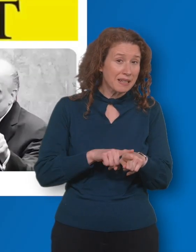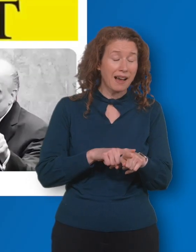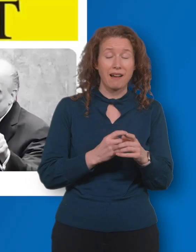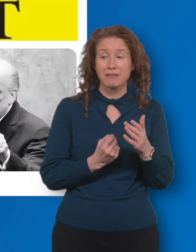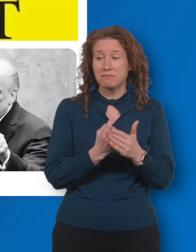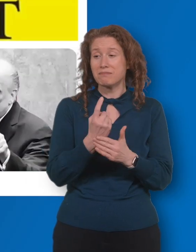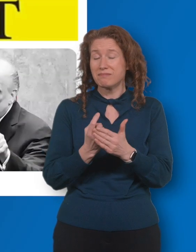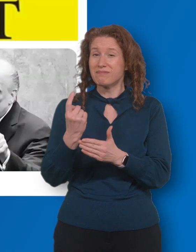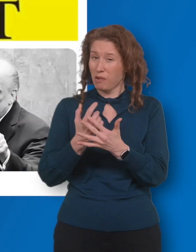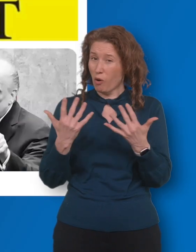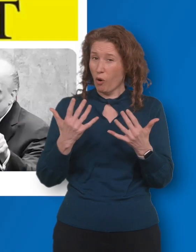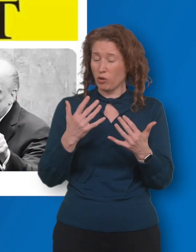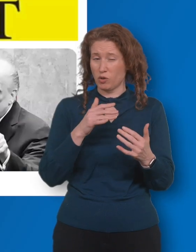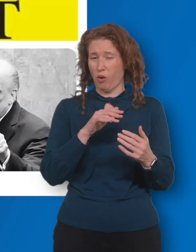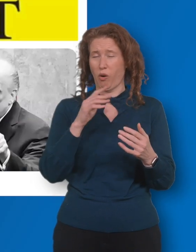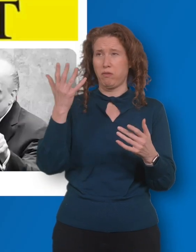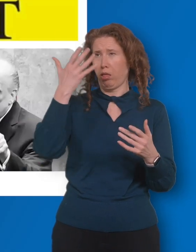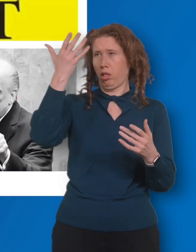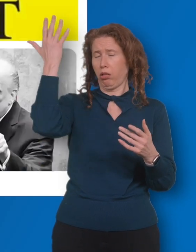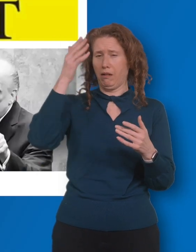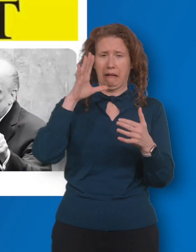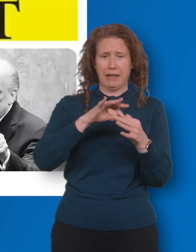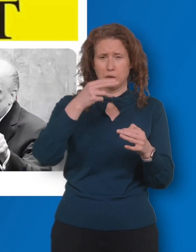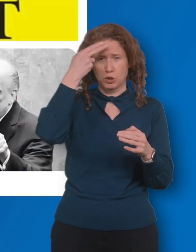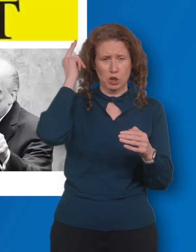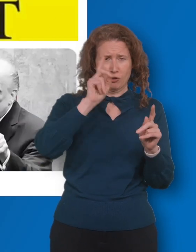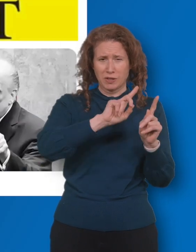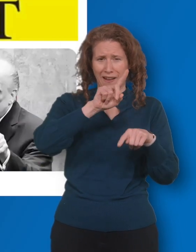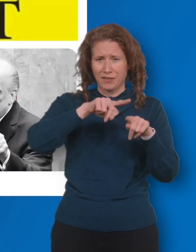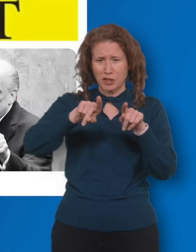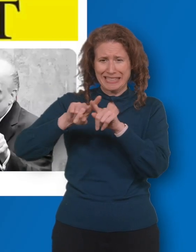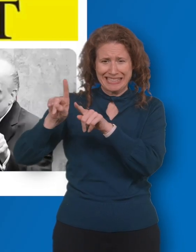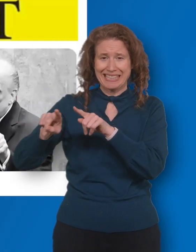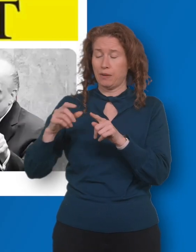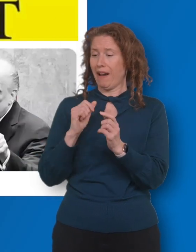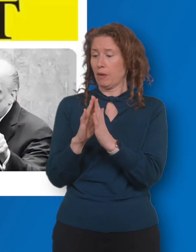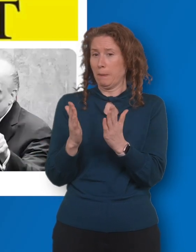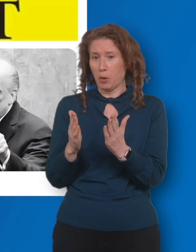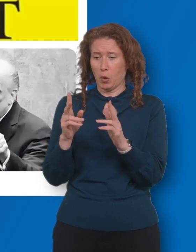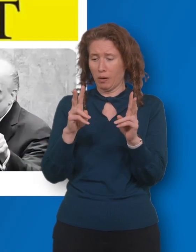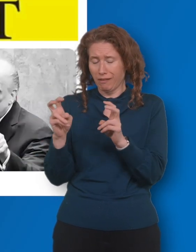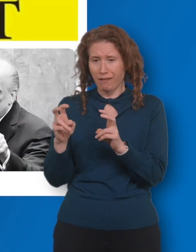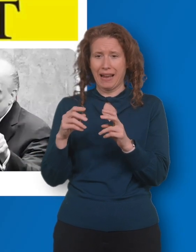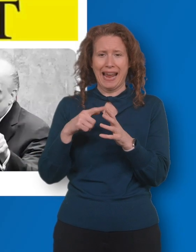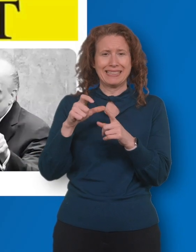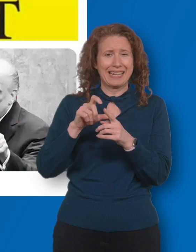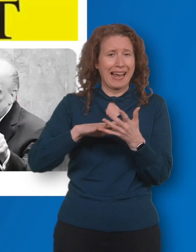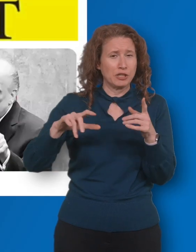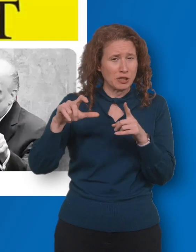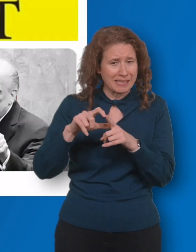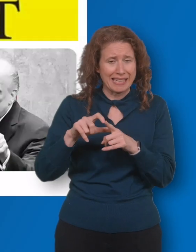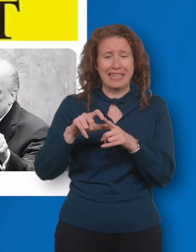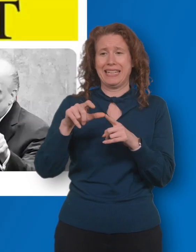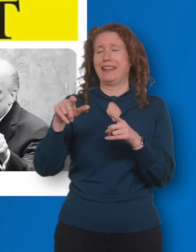myth around neurodiversity. Well-cited book, ADHD, so attention deficit hyperactivity